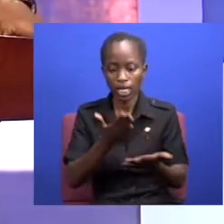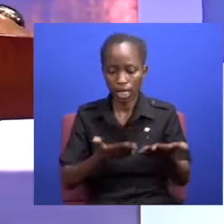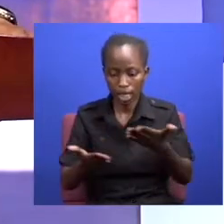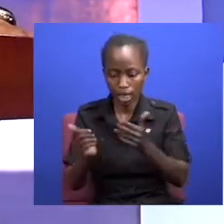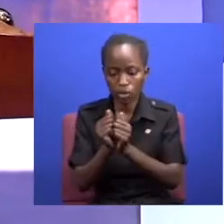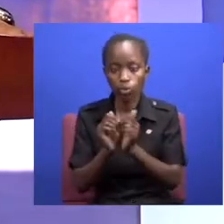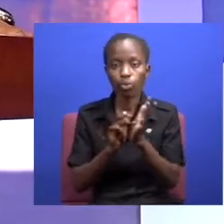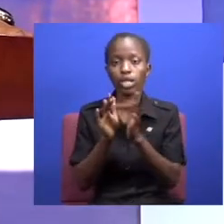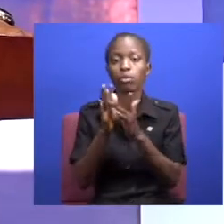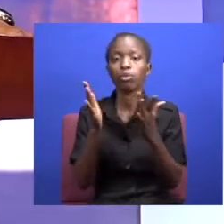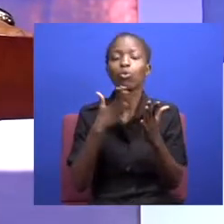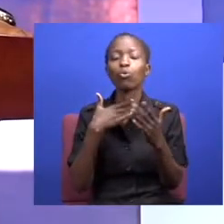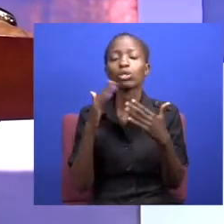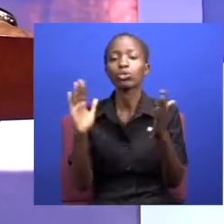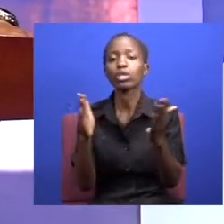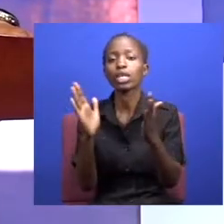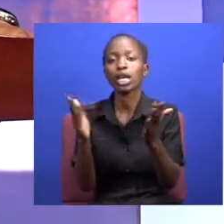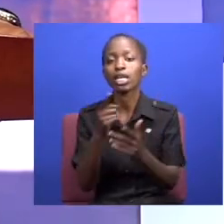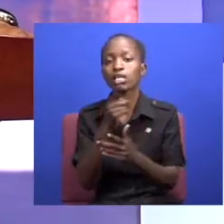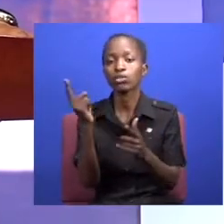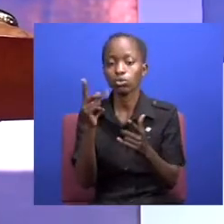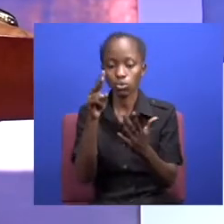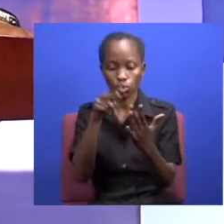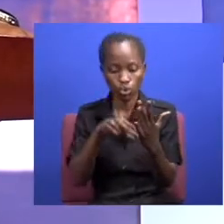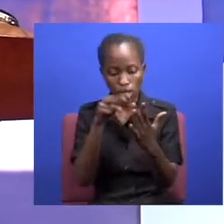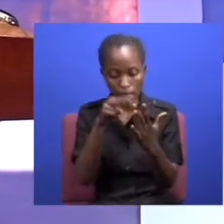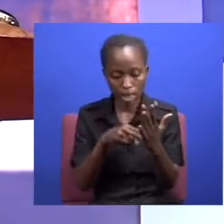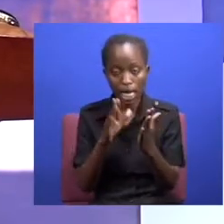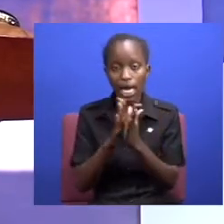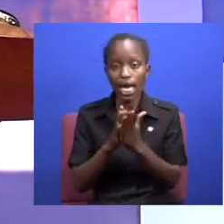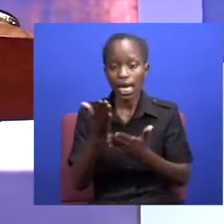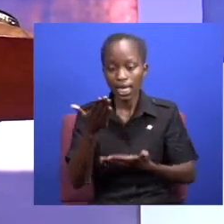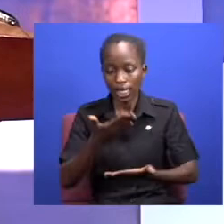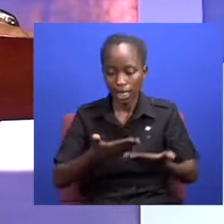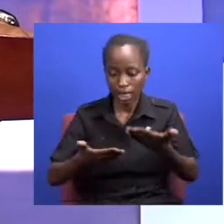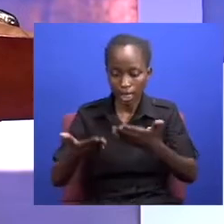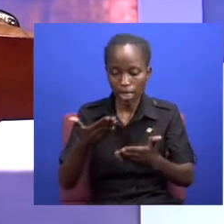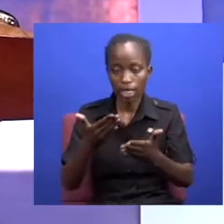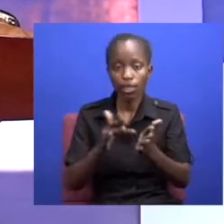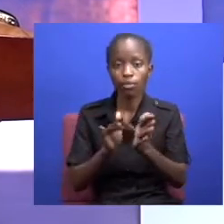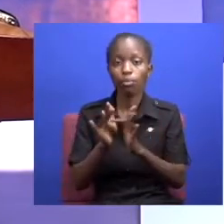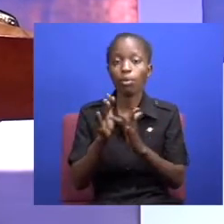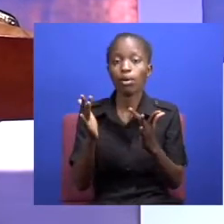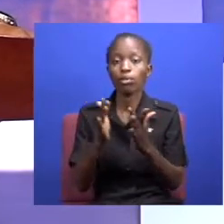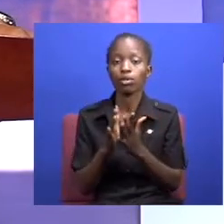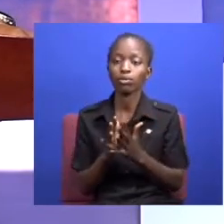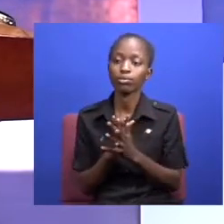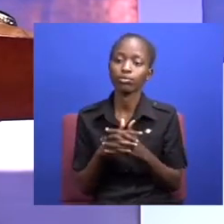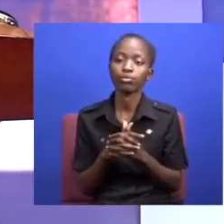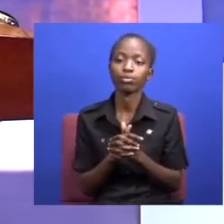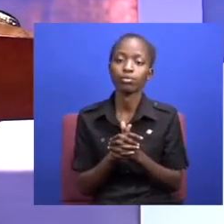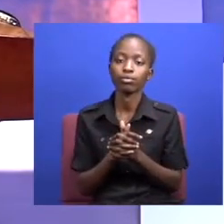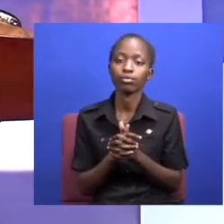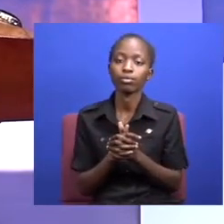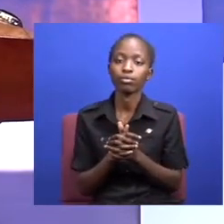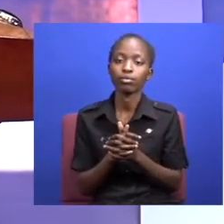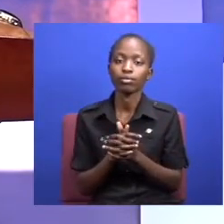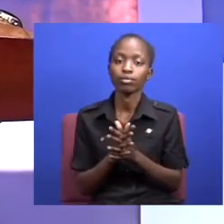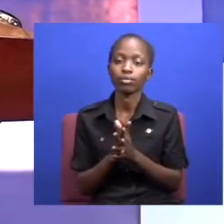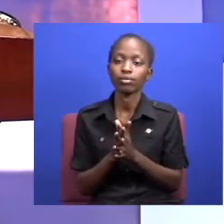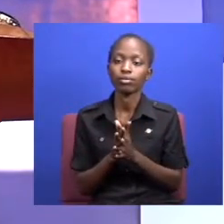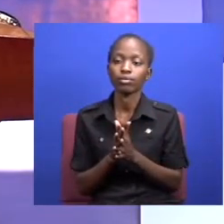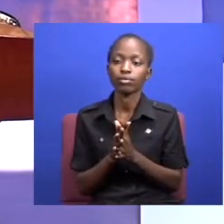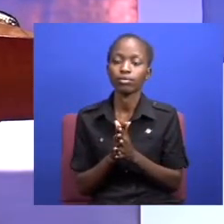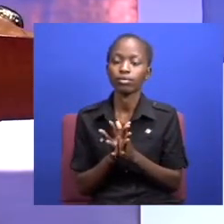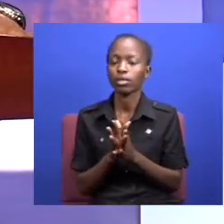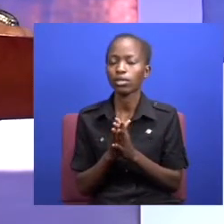engage it. And I want to encourage you to read and to engage this word of God. Allow me to just